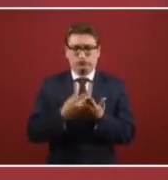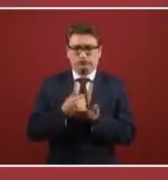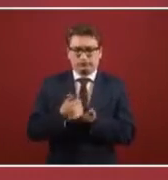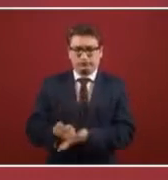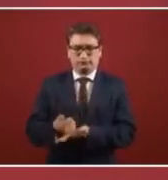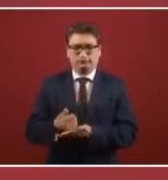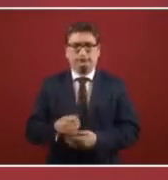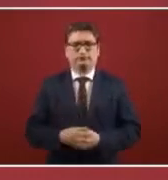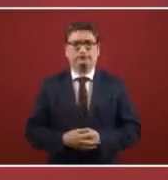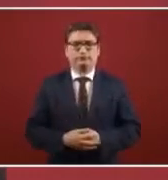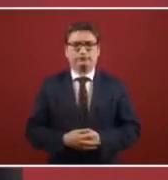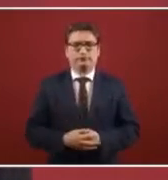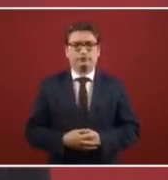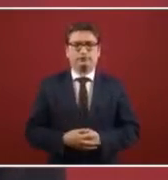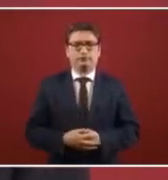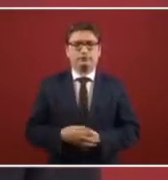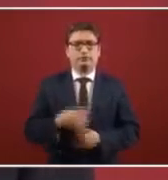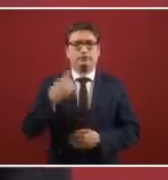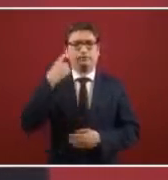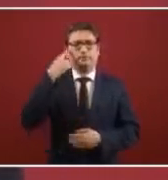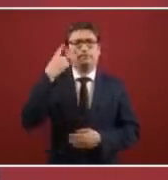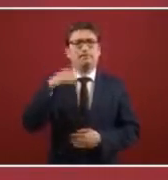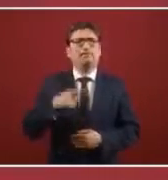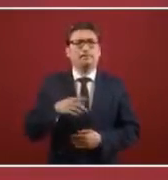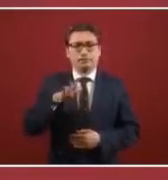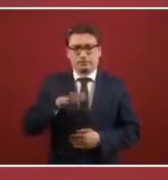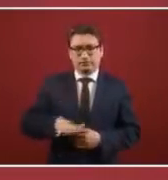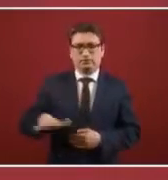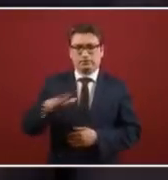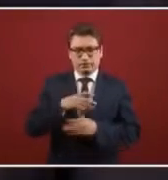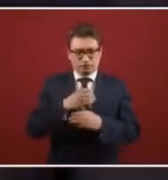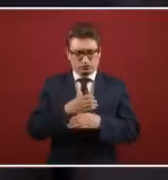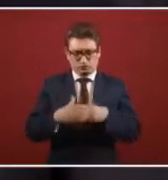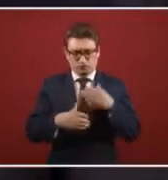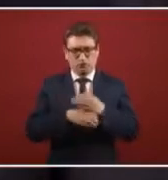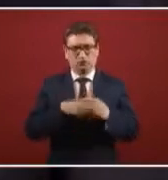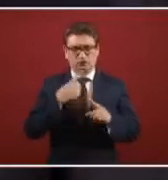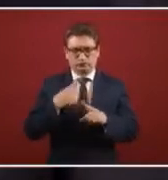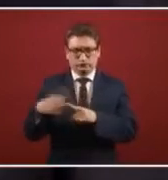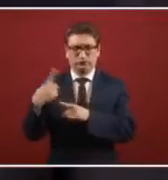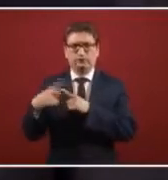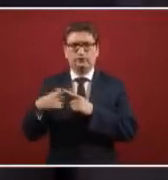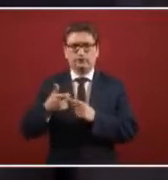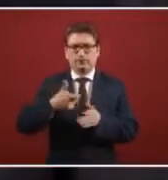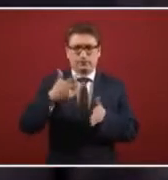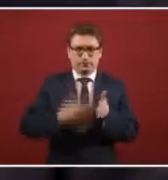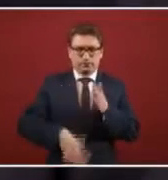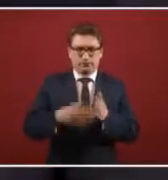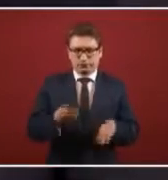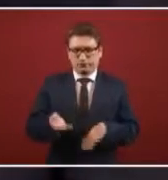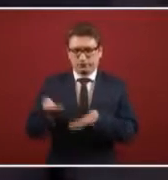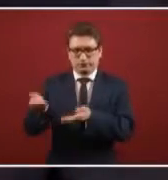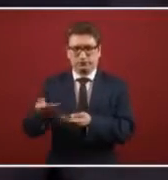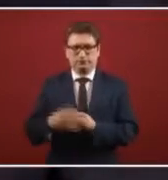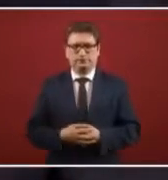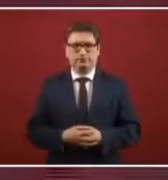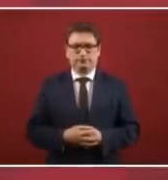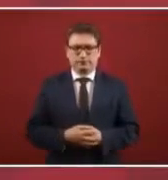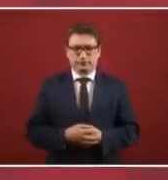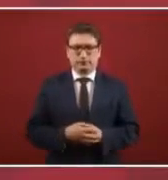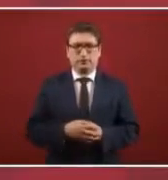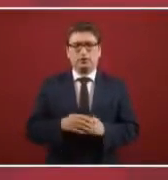there Para in order hacerles to llegar sus help insumos them to baratos, get less cuando menos consumption